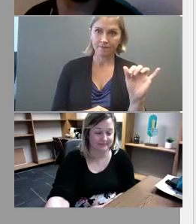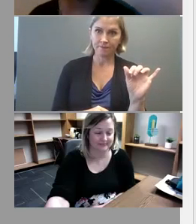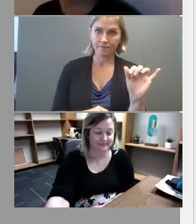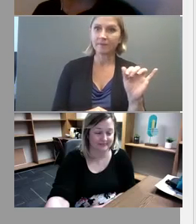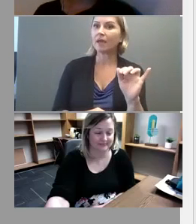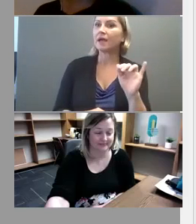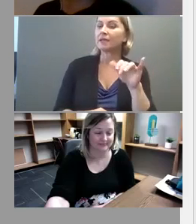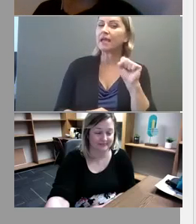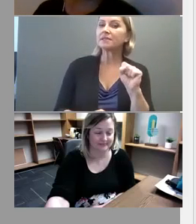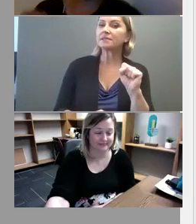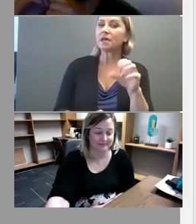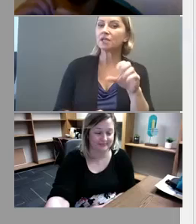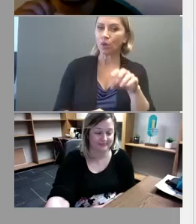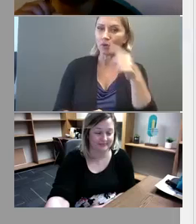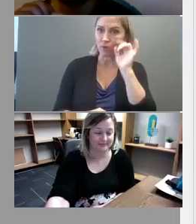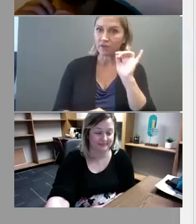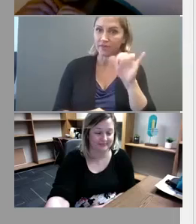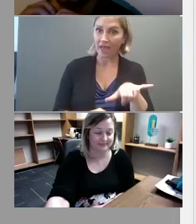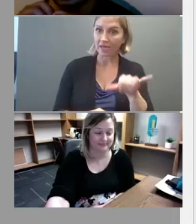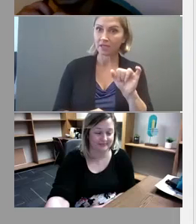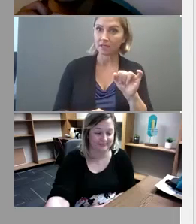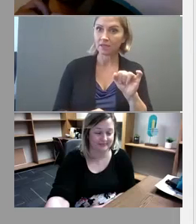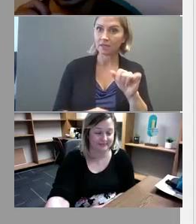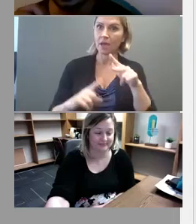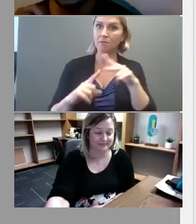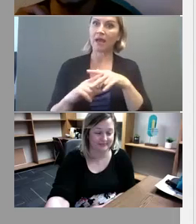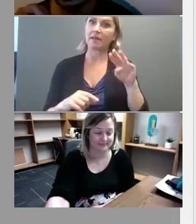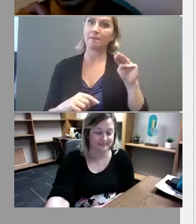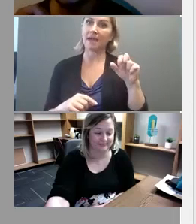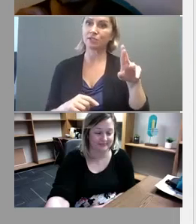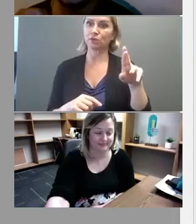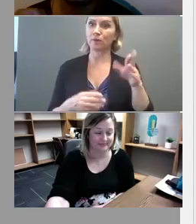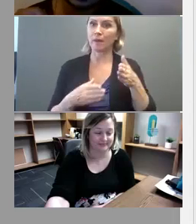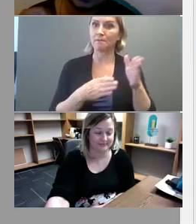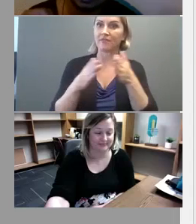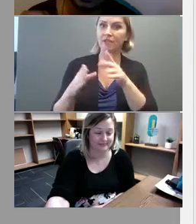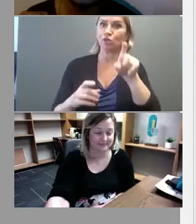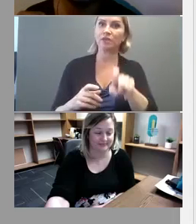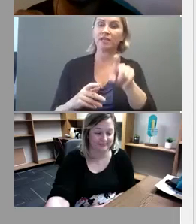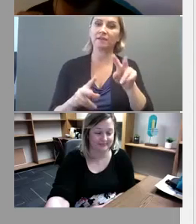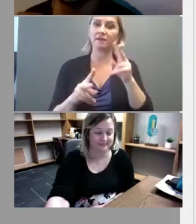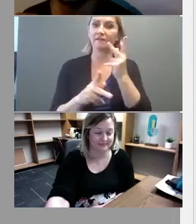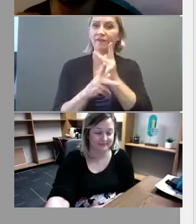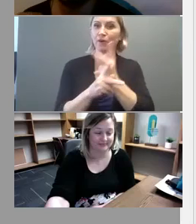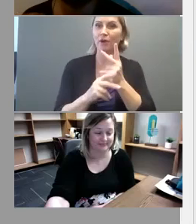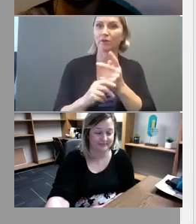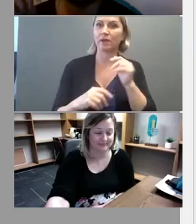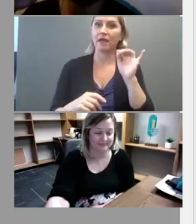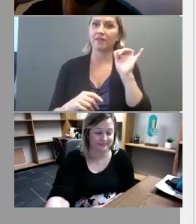Yes, so in order for you to apply master method, you need to figure out a value of epsilon for